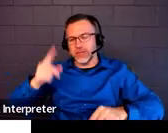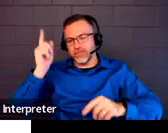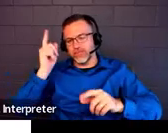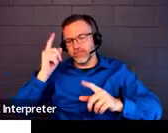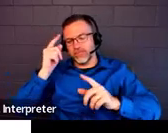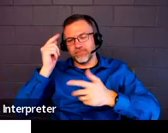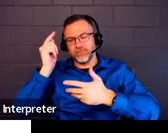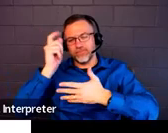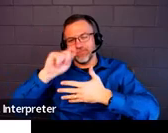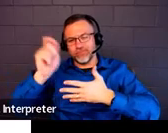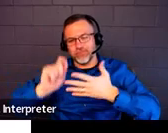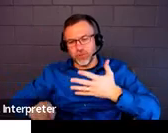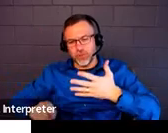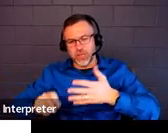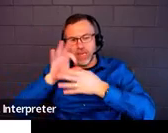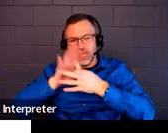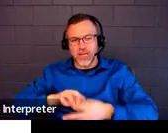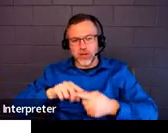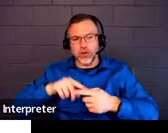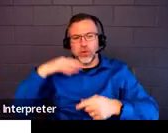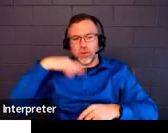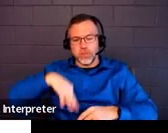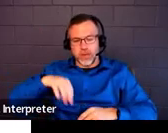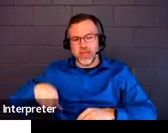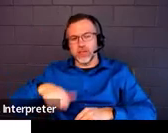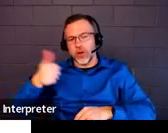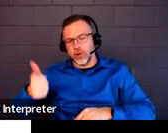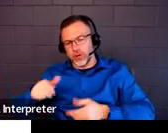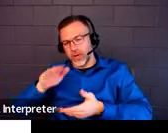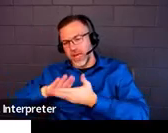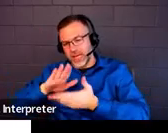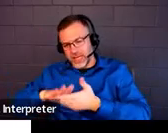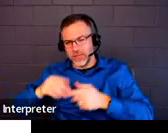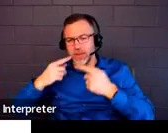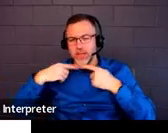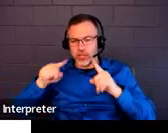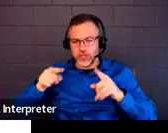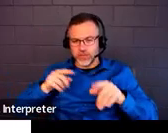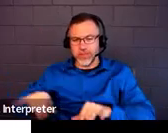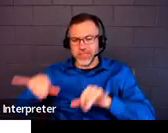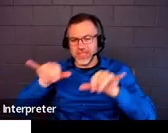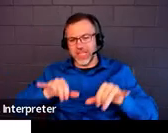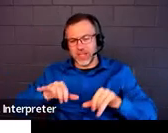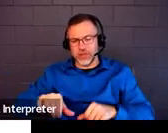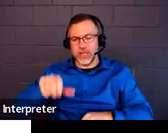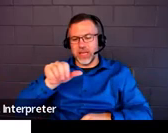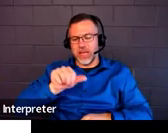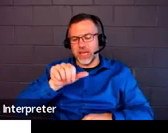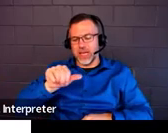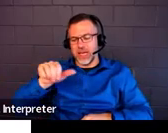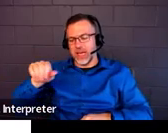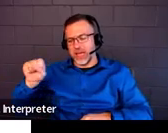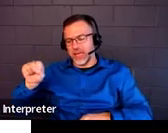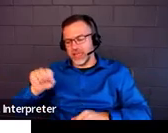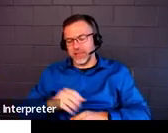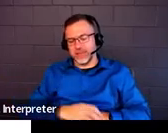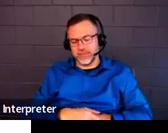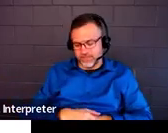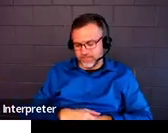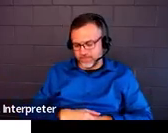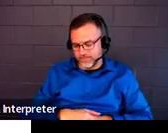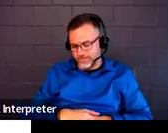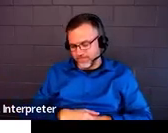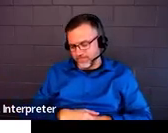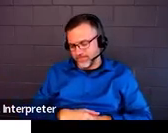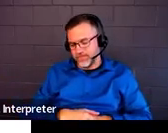standards. So when we are reviewing action plans for, action plans are